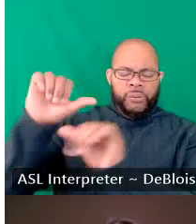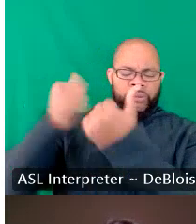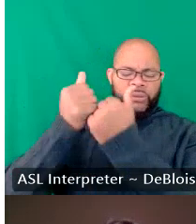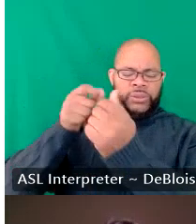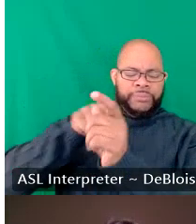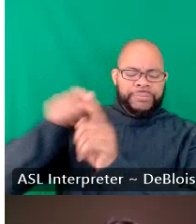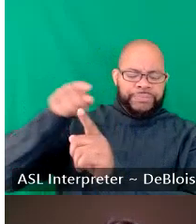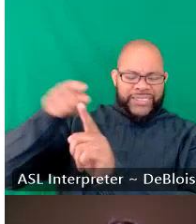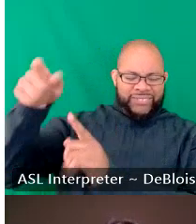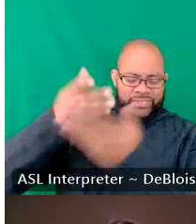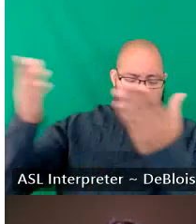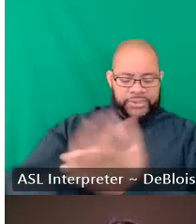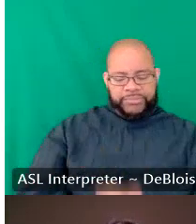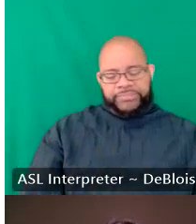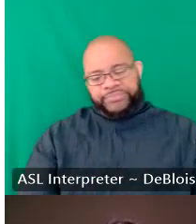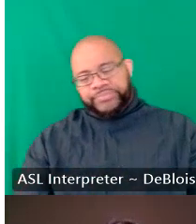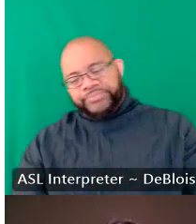thing.